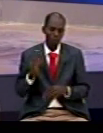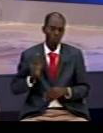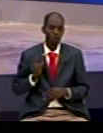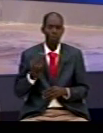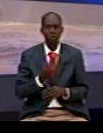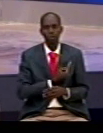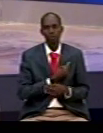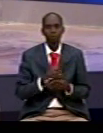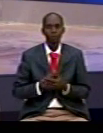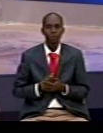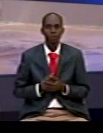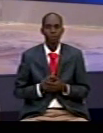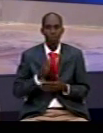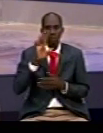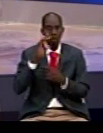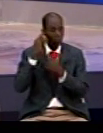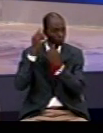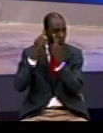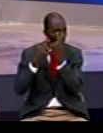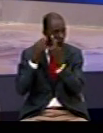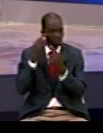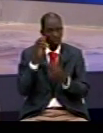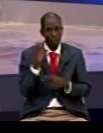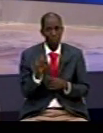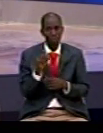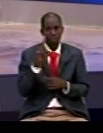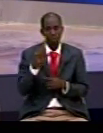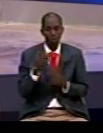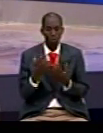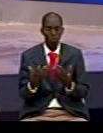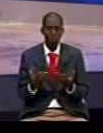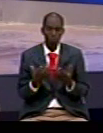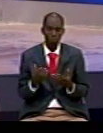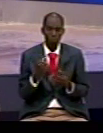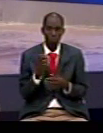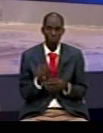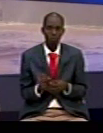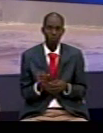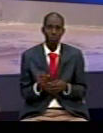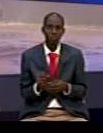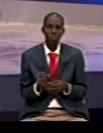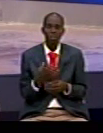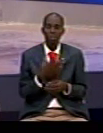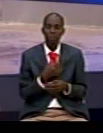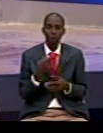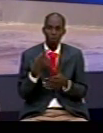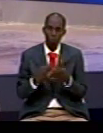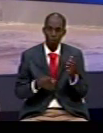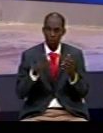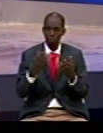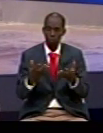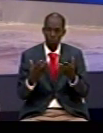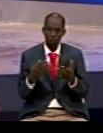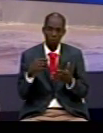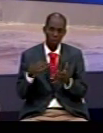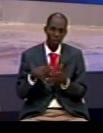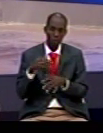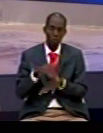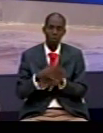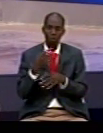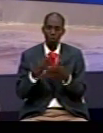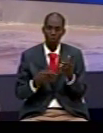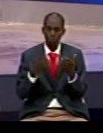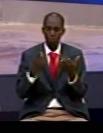us. Your concerns, your desires, and your wanting, what you want tonight, what you